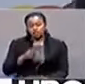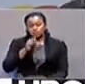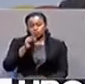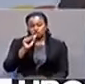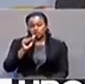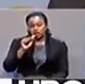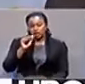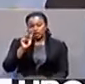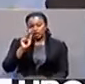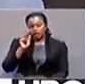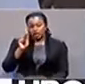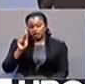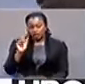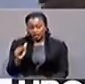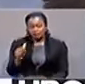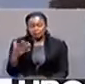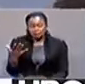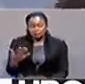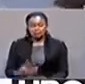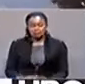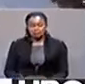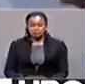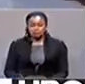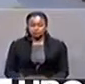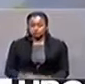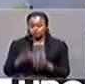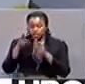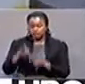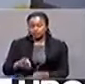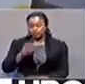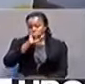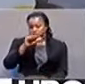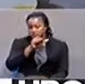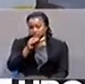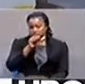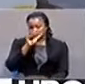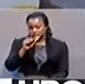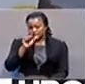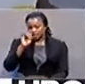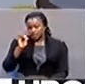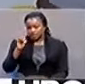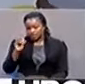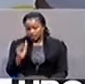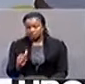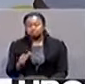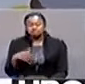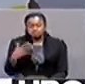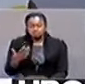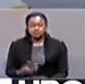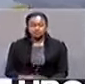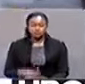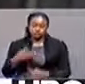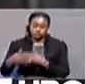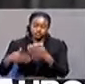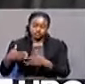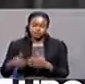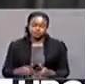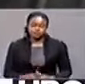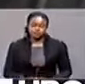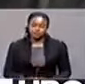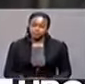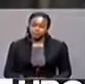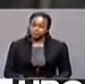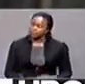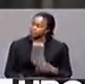Ajat Saida? Una Nyendoha? Una Bamede? Rakoja Musasisi? And then Moriko. Thank